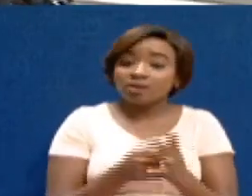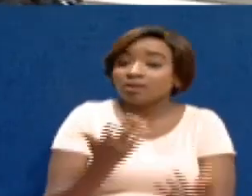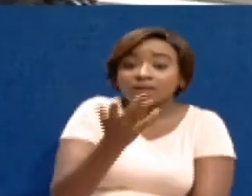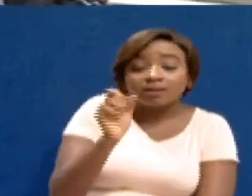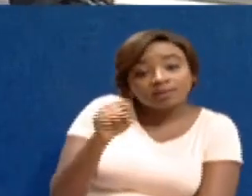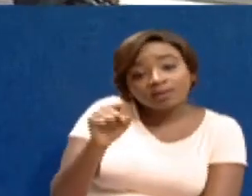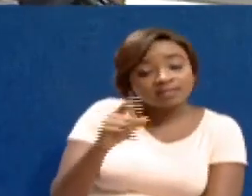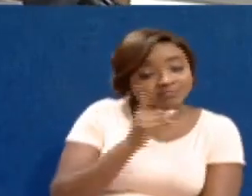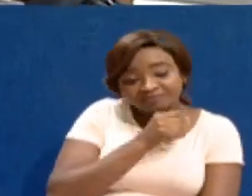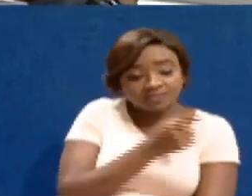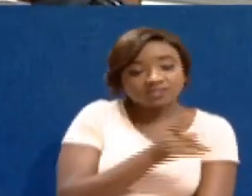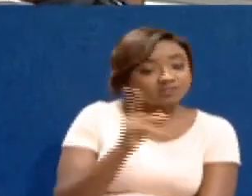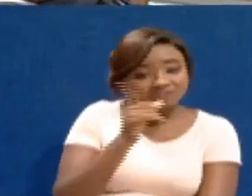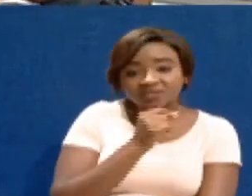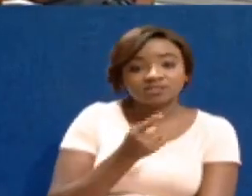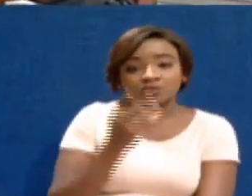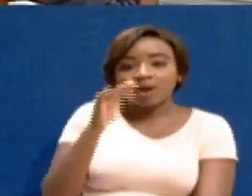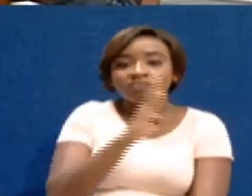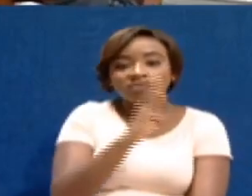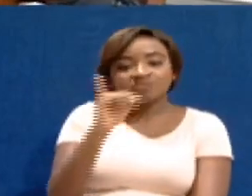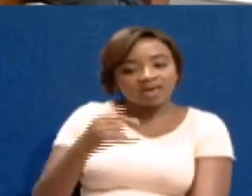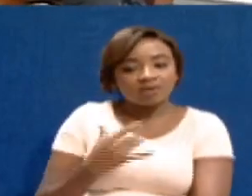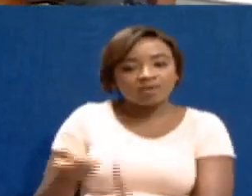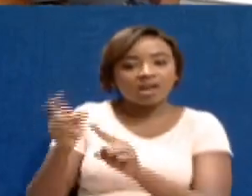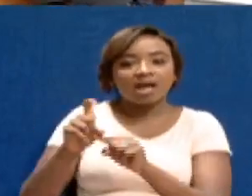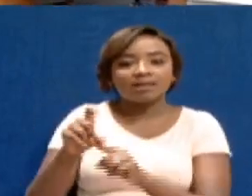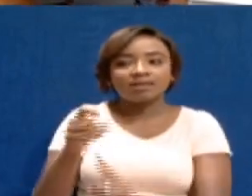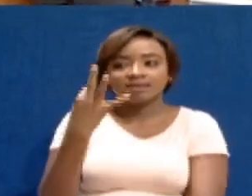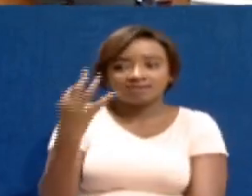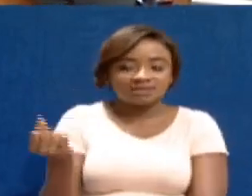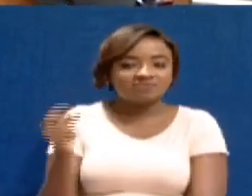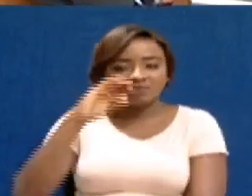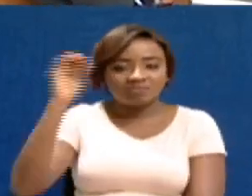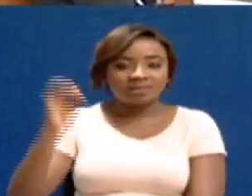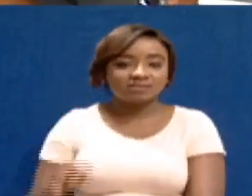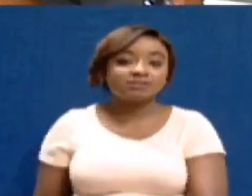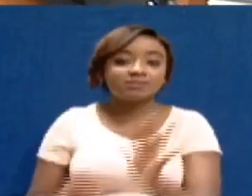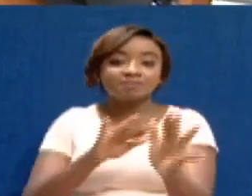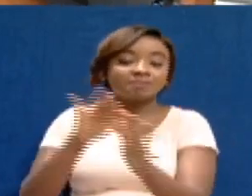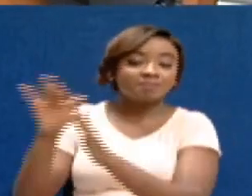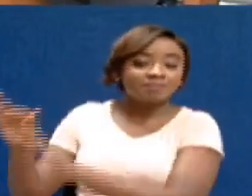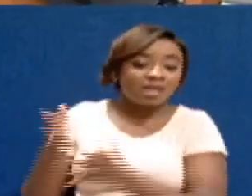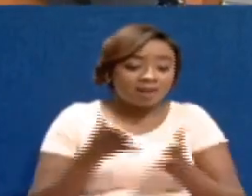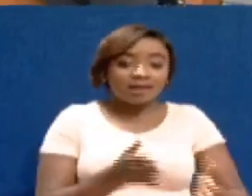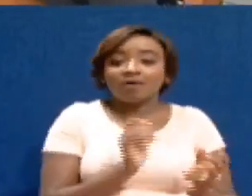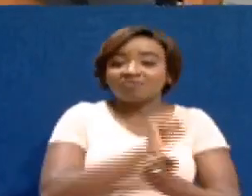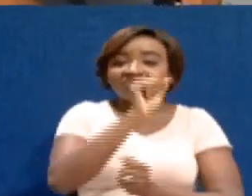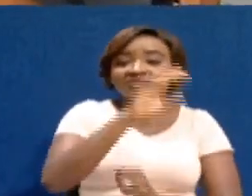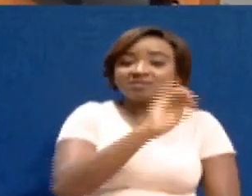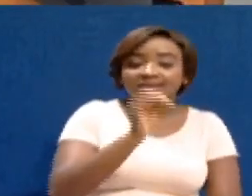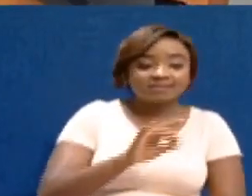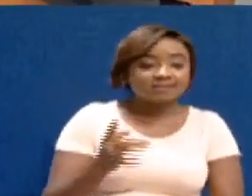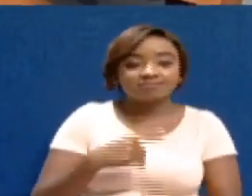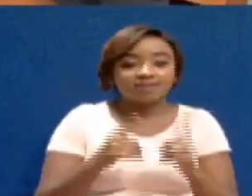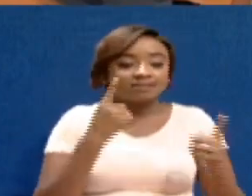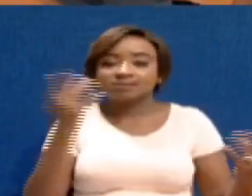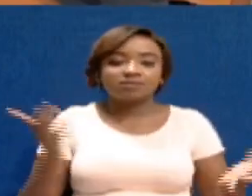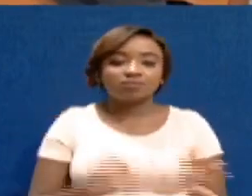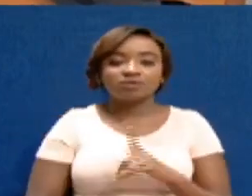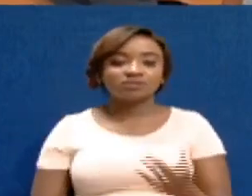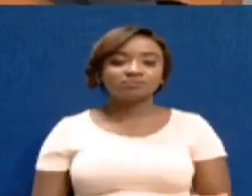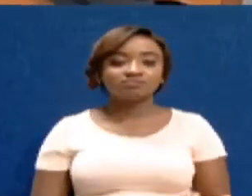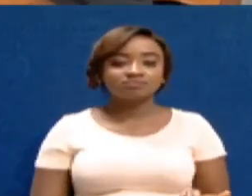was not supposed to be a process to go to constitutional amendment. It was not supposed to be a process that was going to challenge the election of Uhuru Kenyatta. It